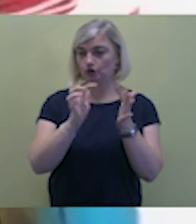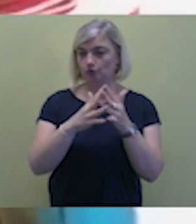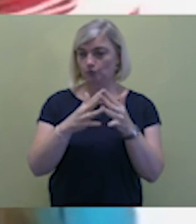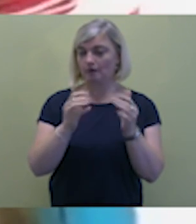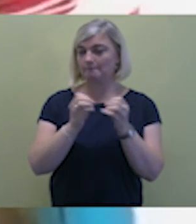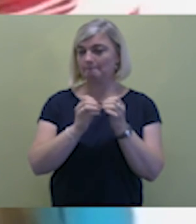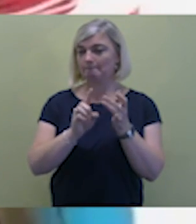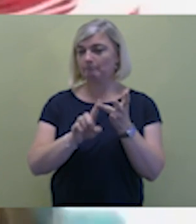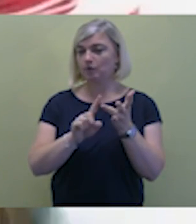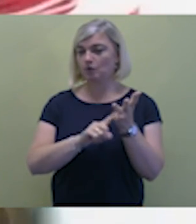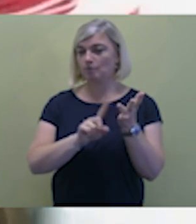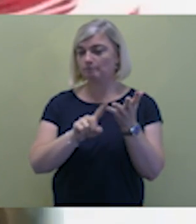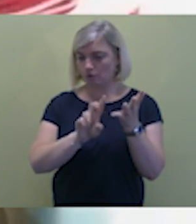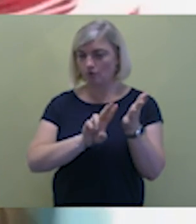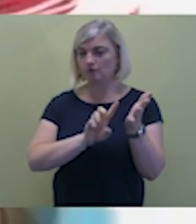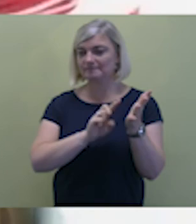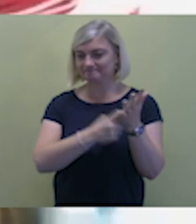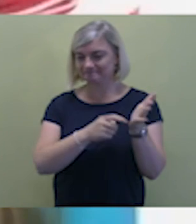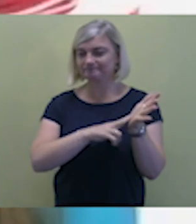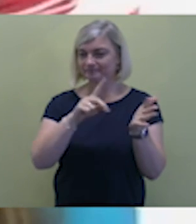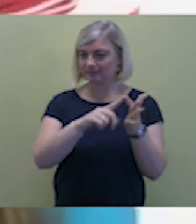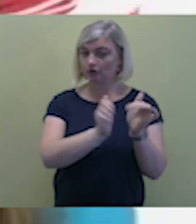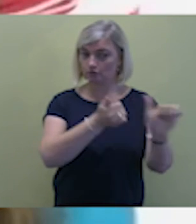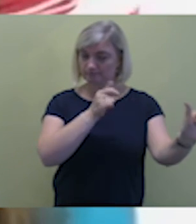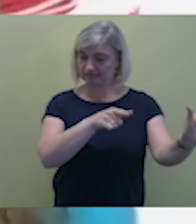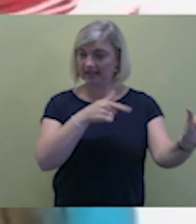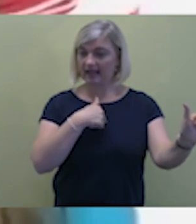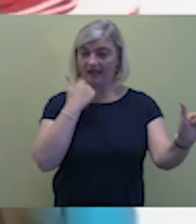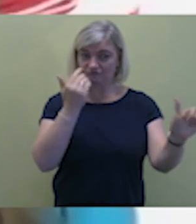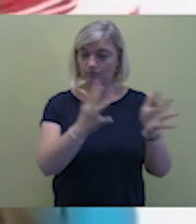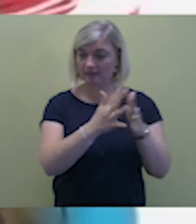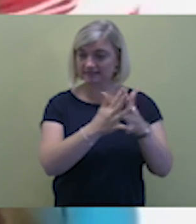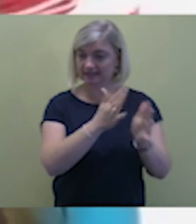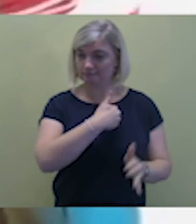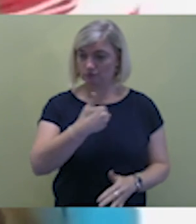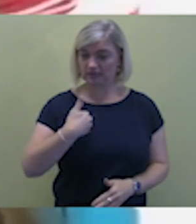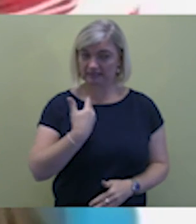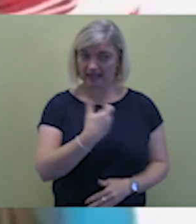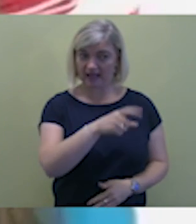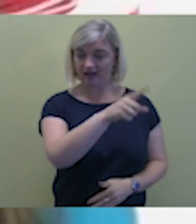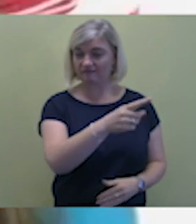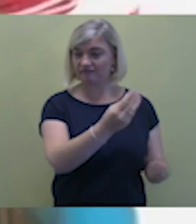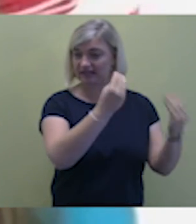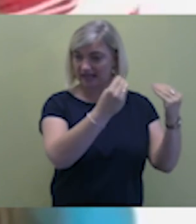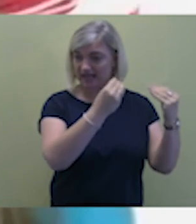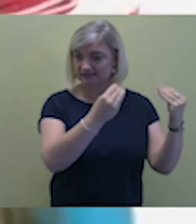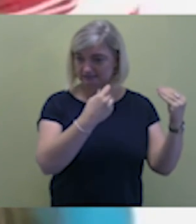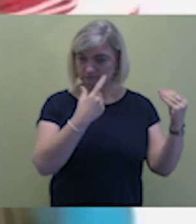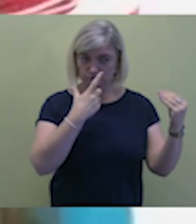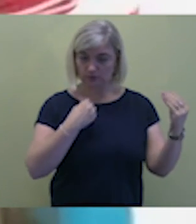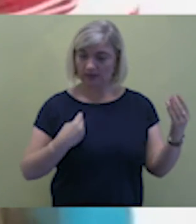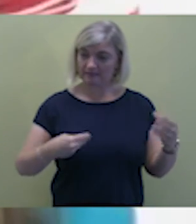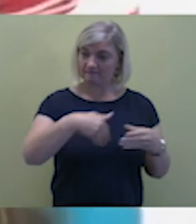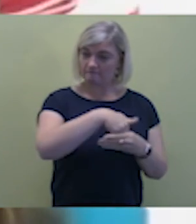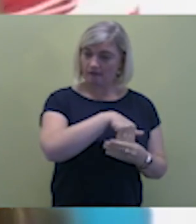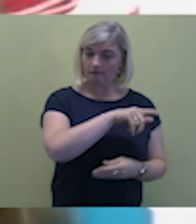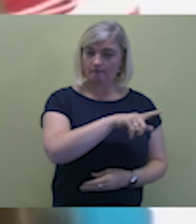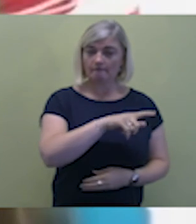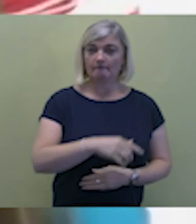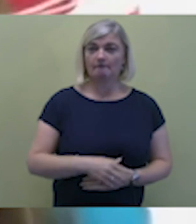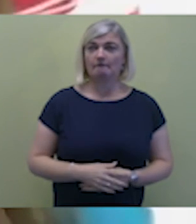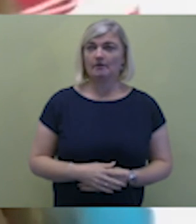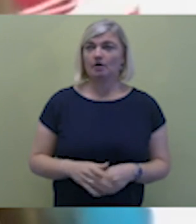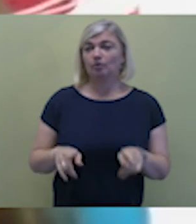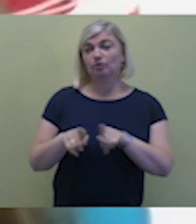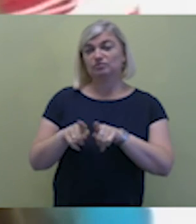run a company class every Wednesday morning. You're free to join in with that, and there's lots of other companies that are doing the same.